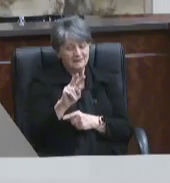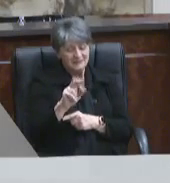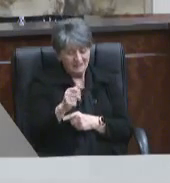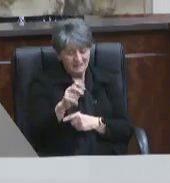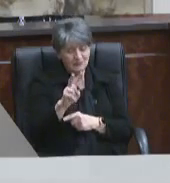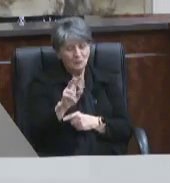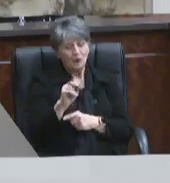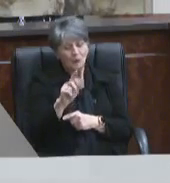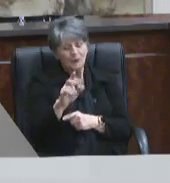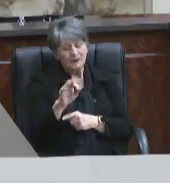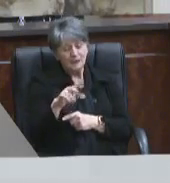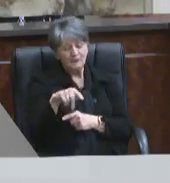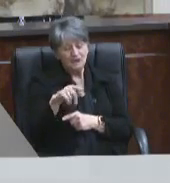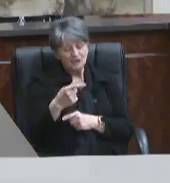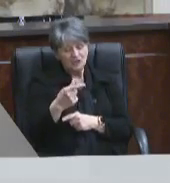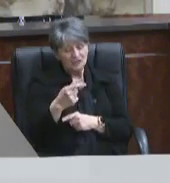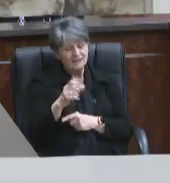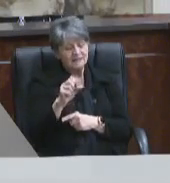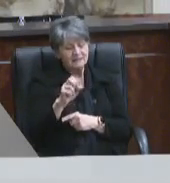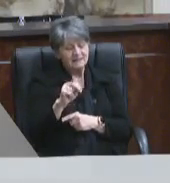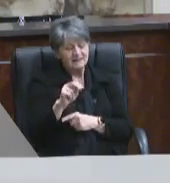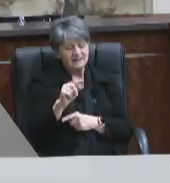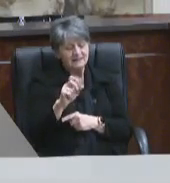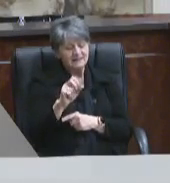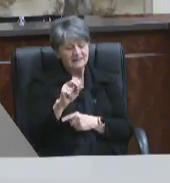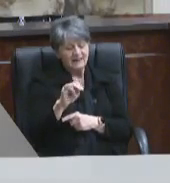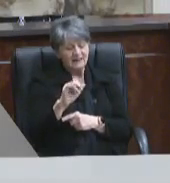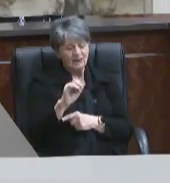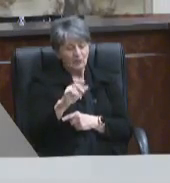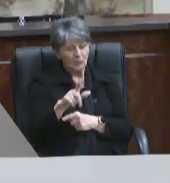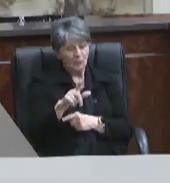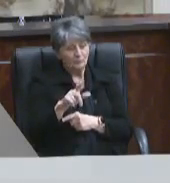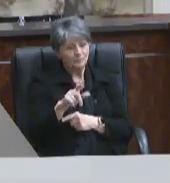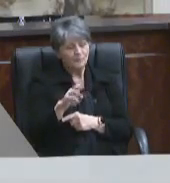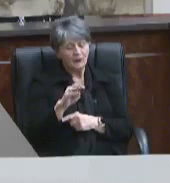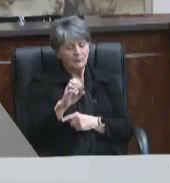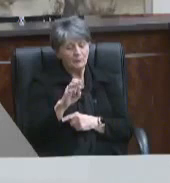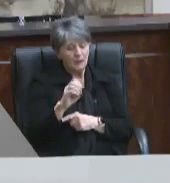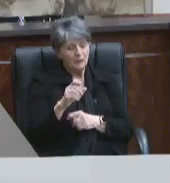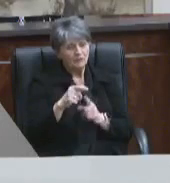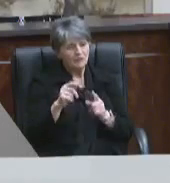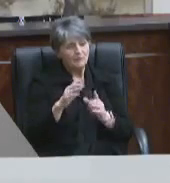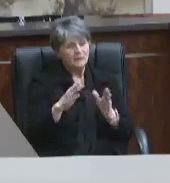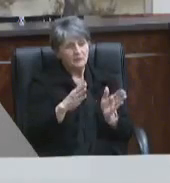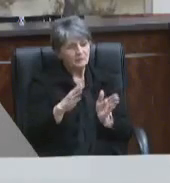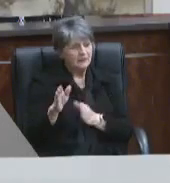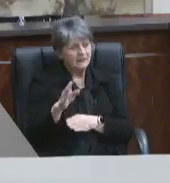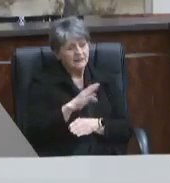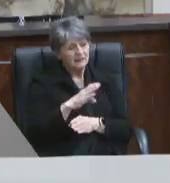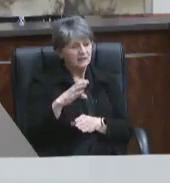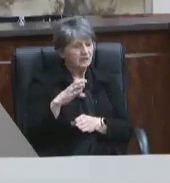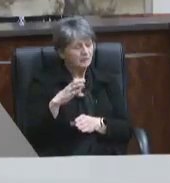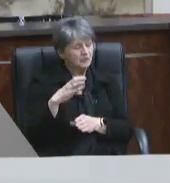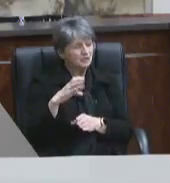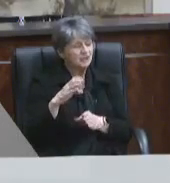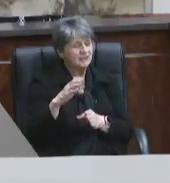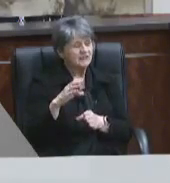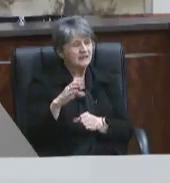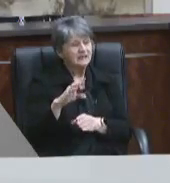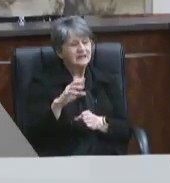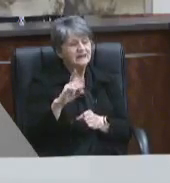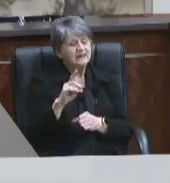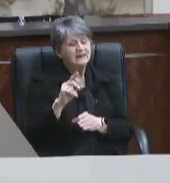of the Prince George's Centennial. A memorandum from the City of Laurel Planning Commission to the Mayor and City Council dated January